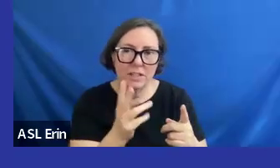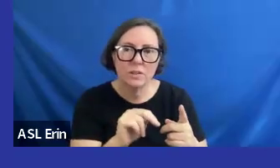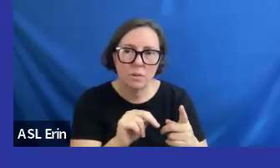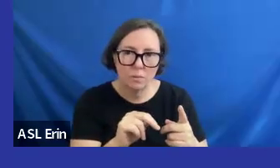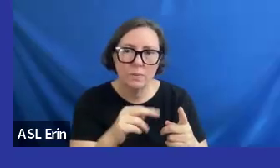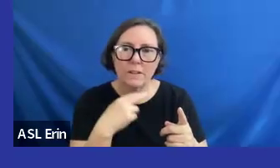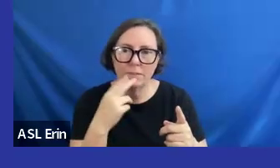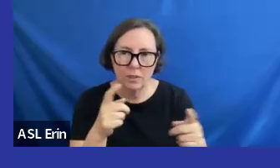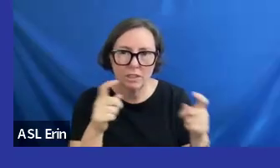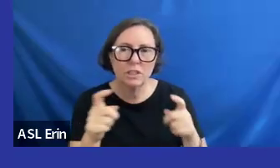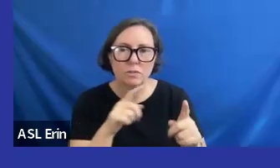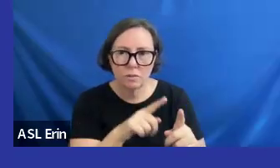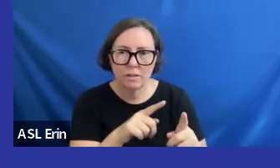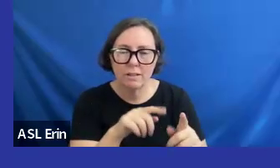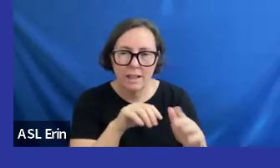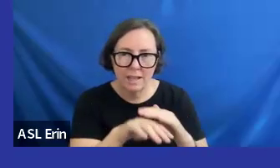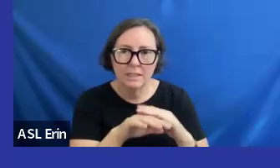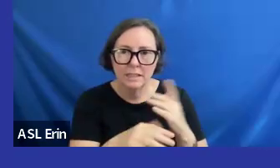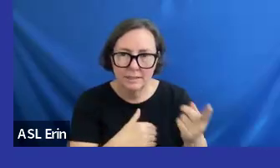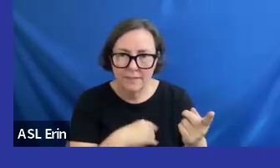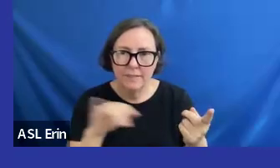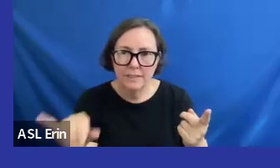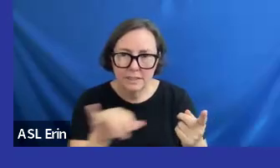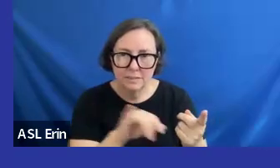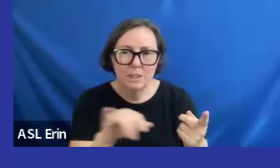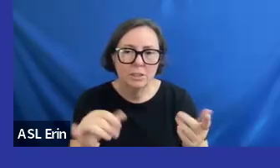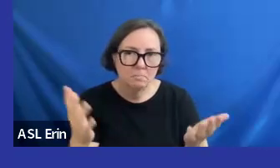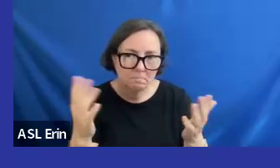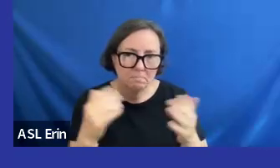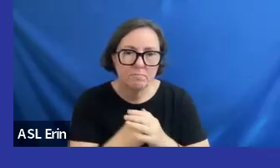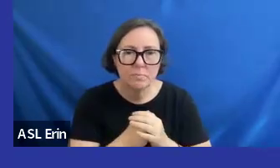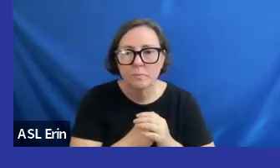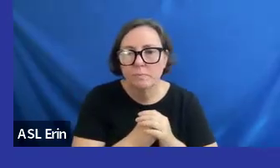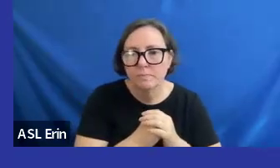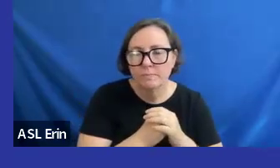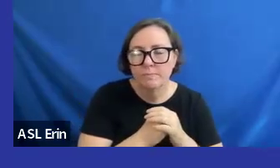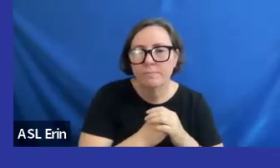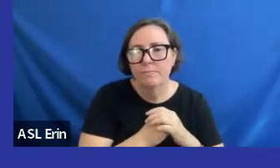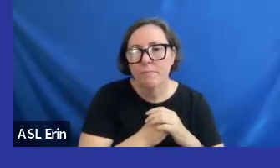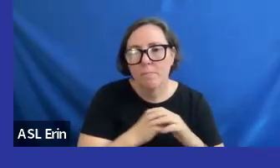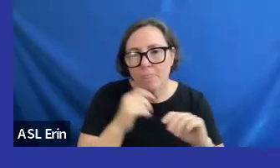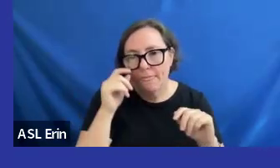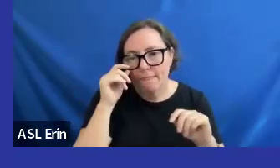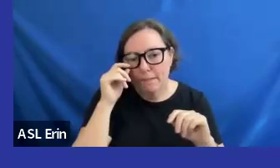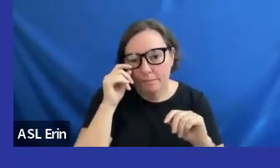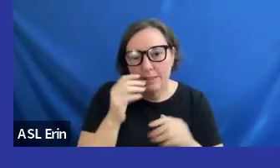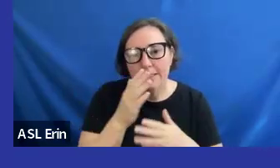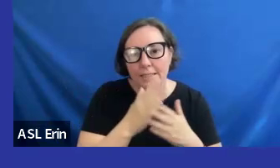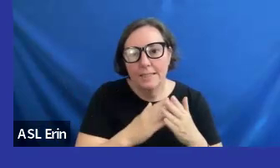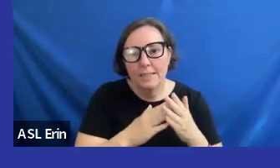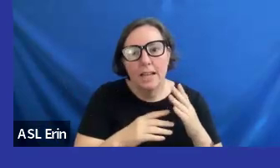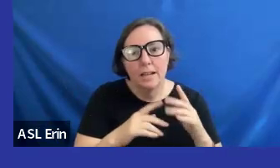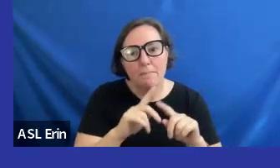voice control access too. So, you know, some things are operating